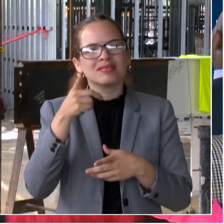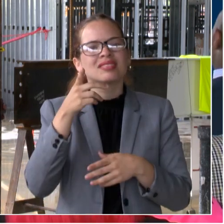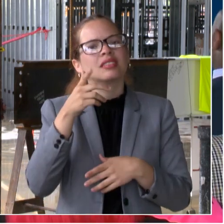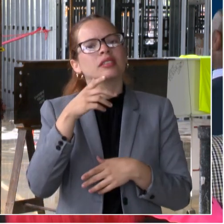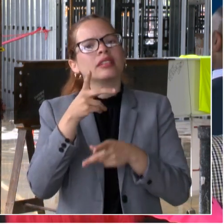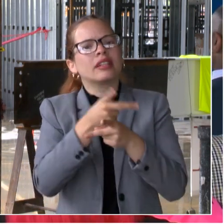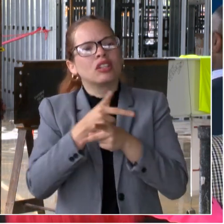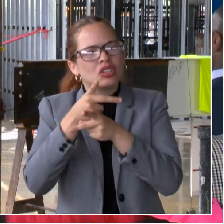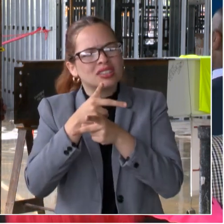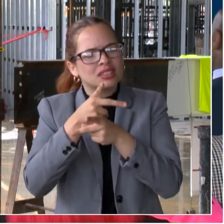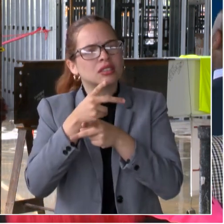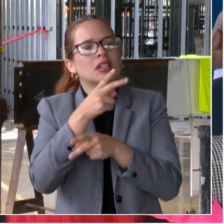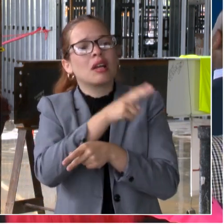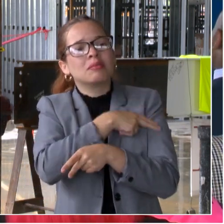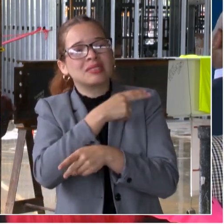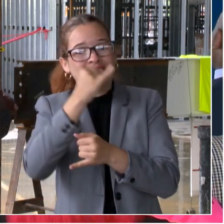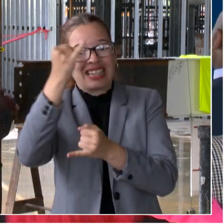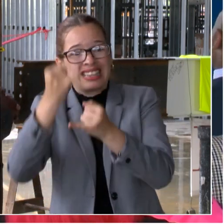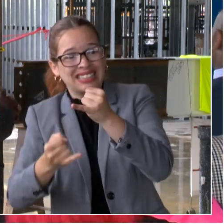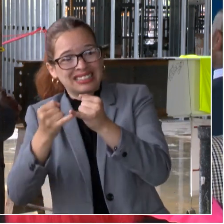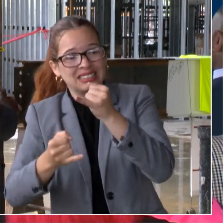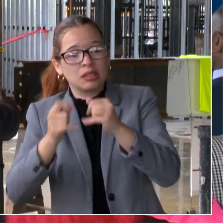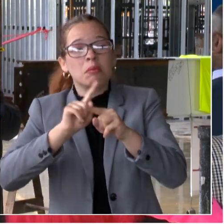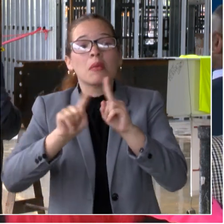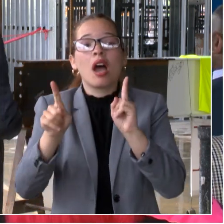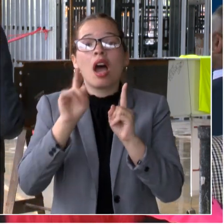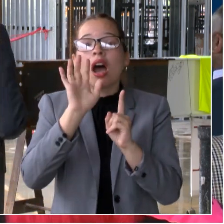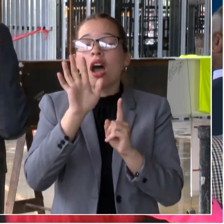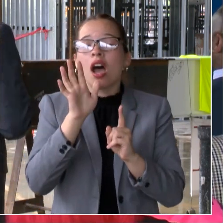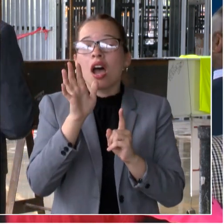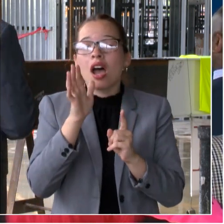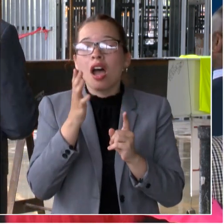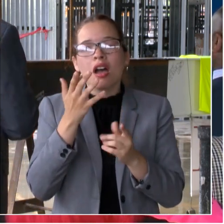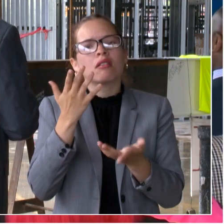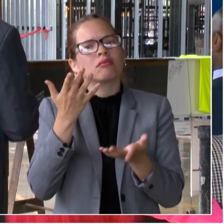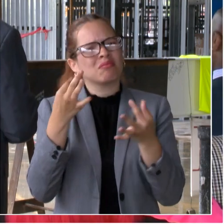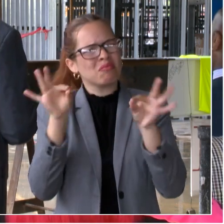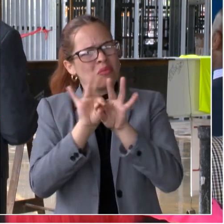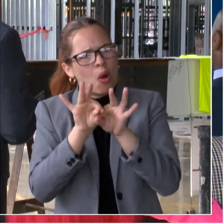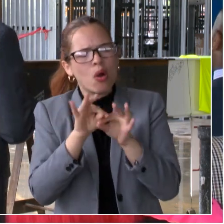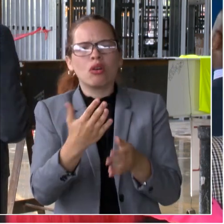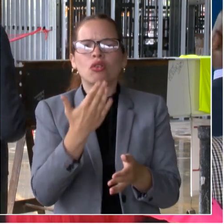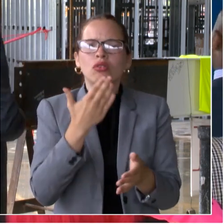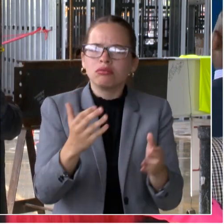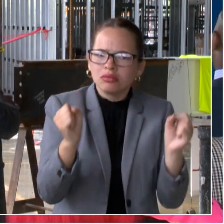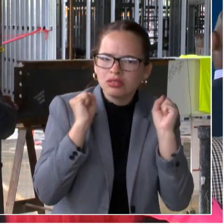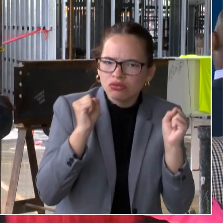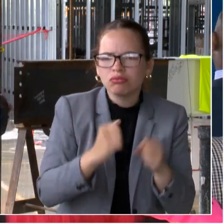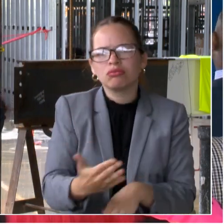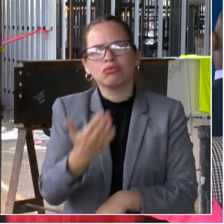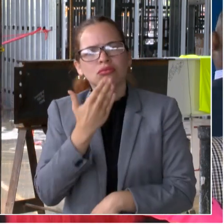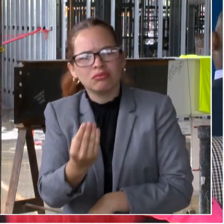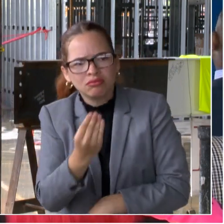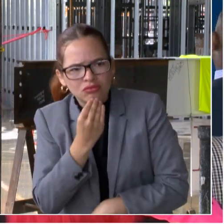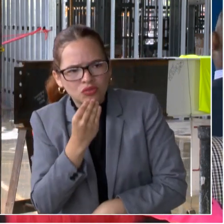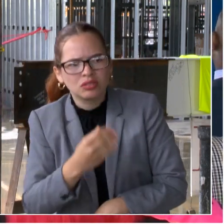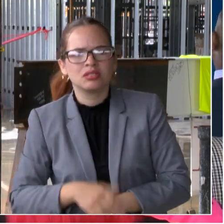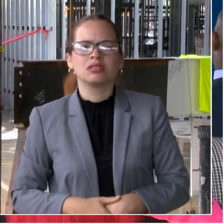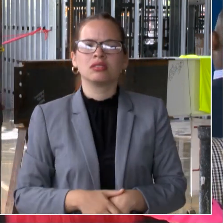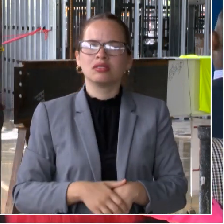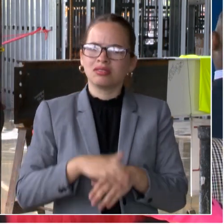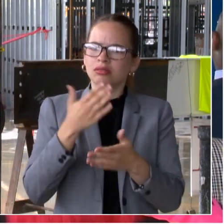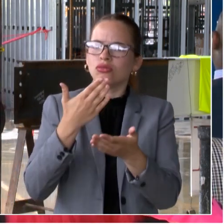This must be inside a council member, because we know that the hospital is at the end of the line for health care. At the front of the